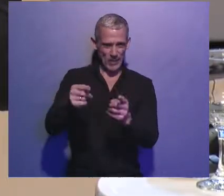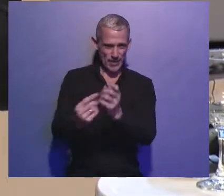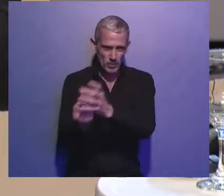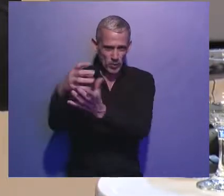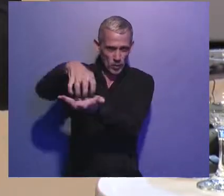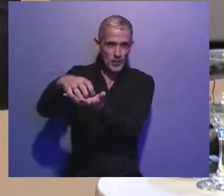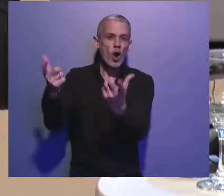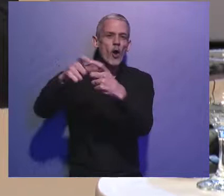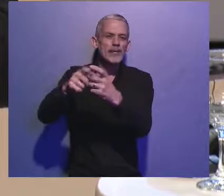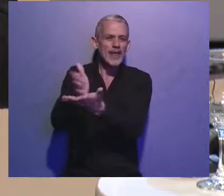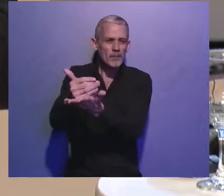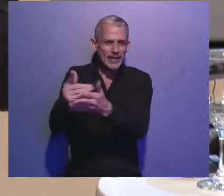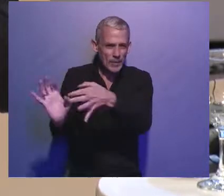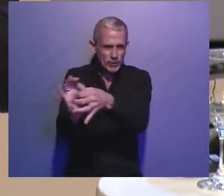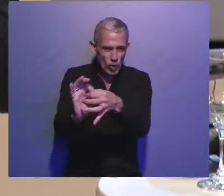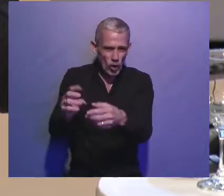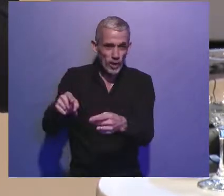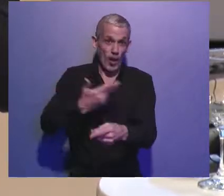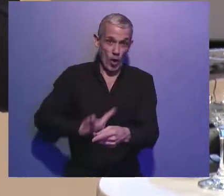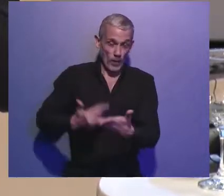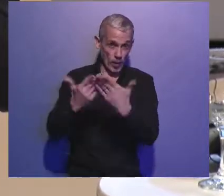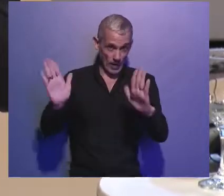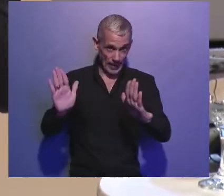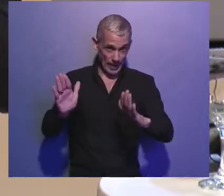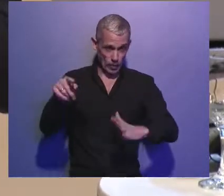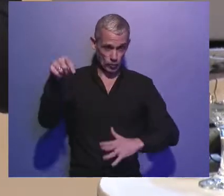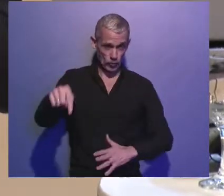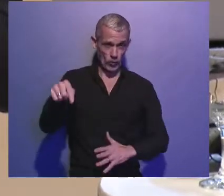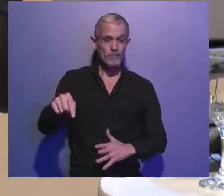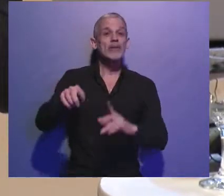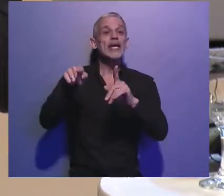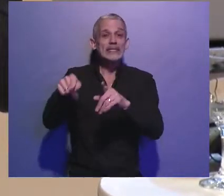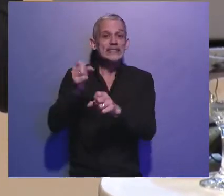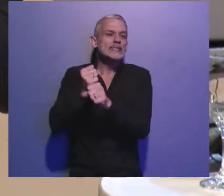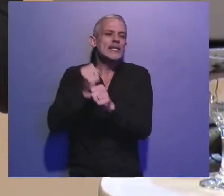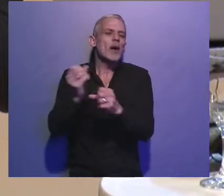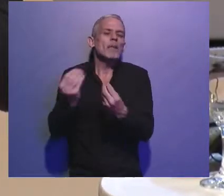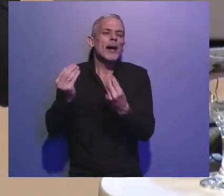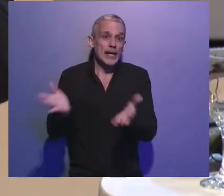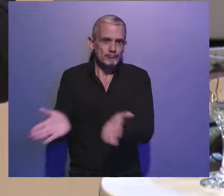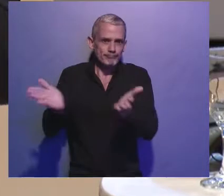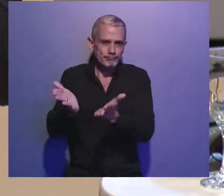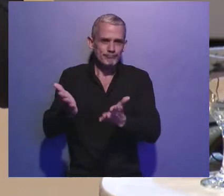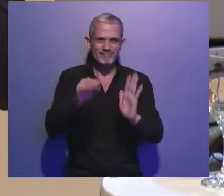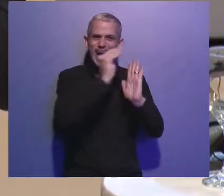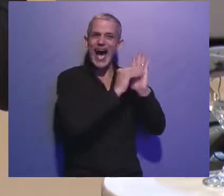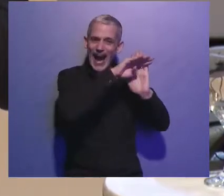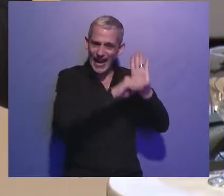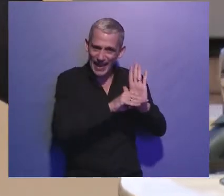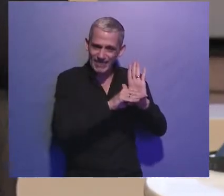and its unified work to encourage the open government agenda through the different municipal